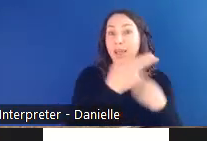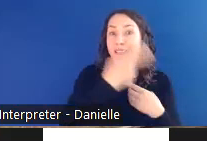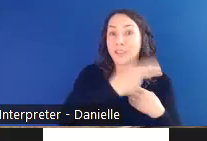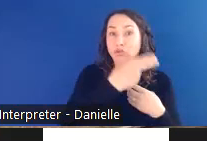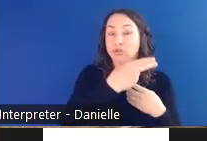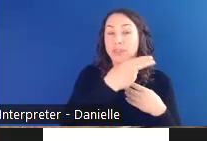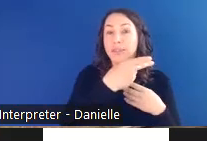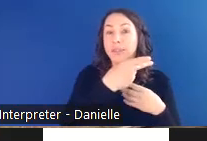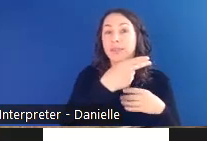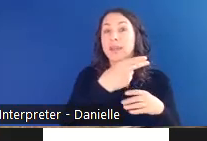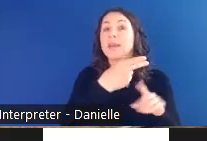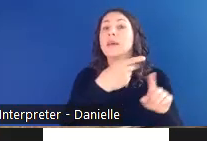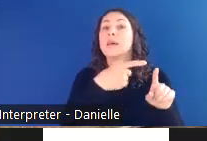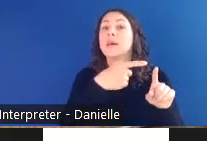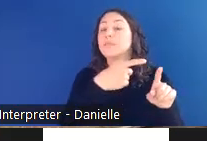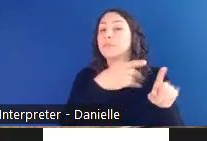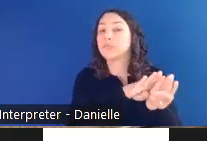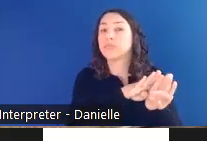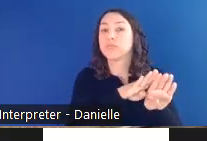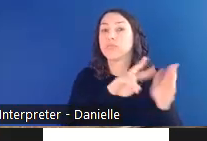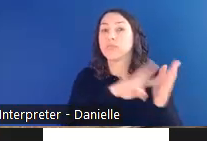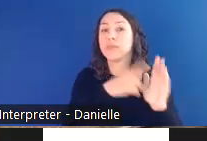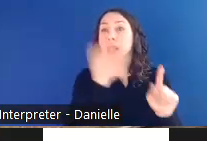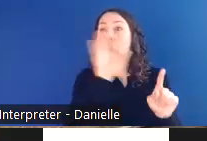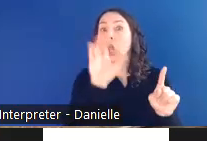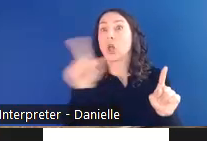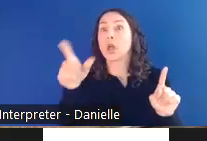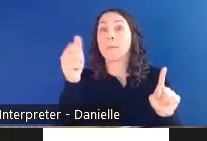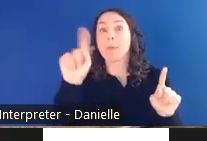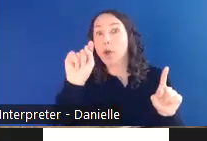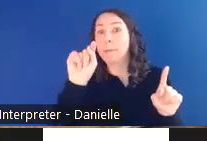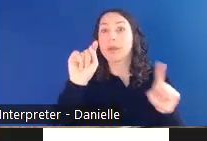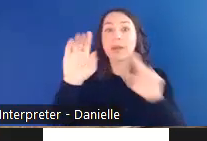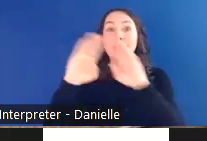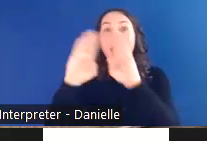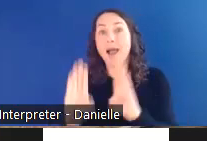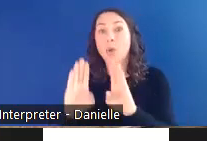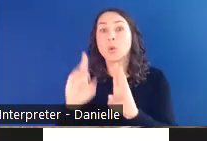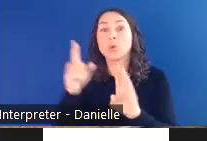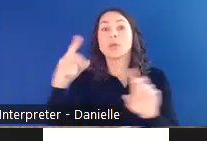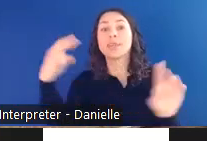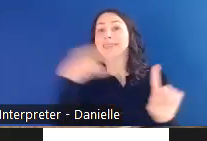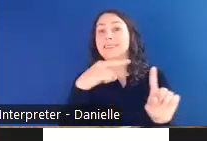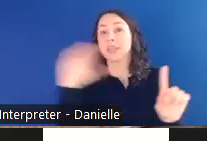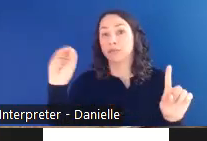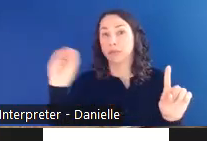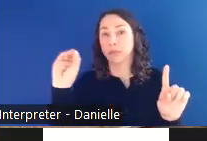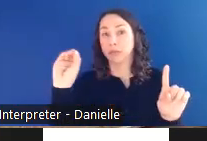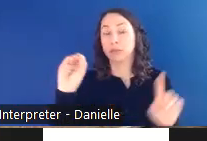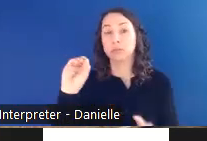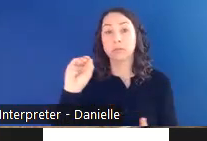access to housing options. So would encourage you to stay up to date on that process and